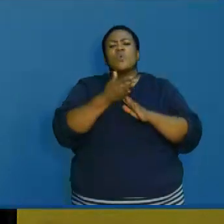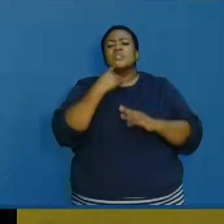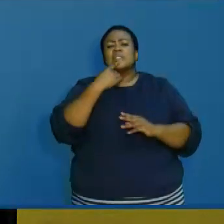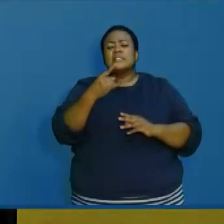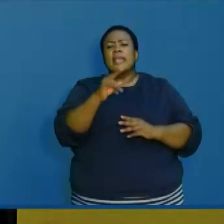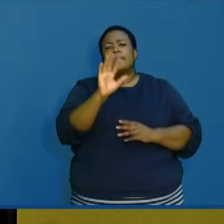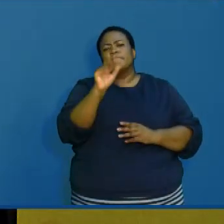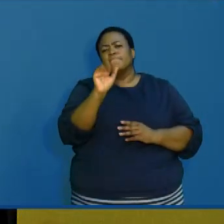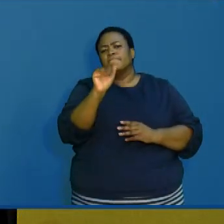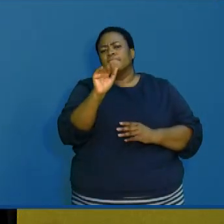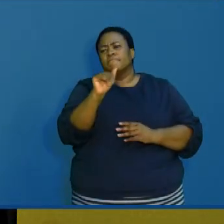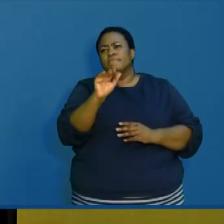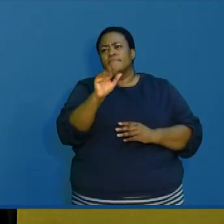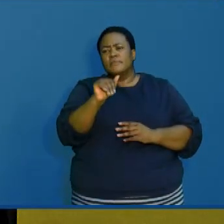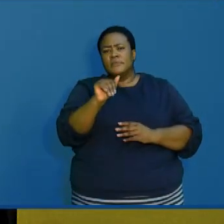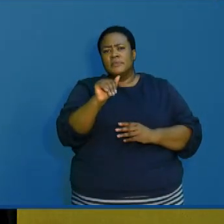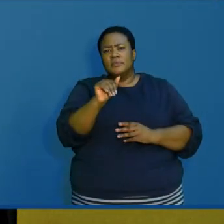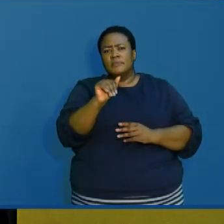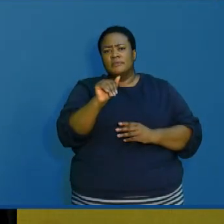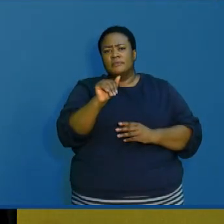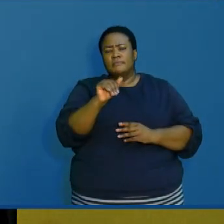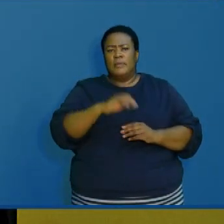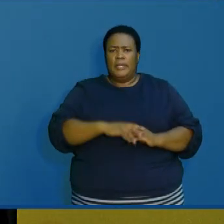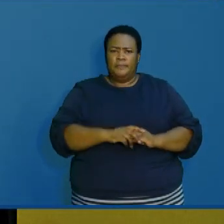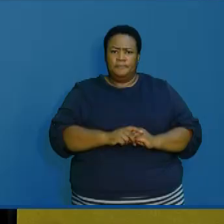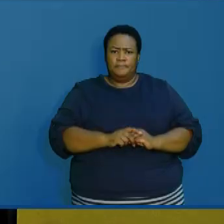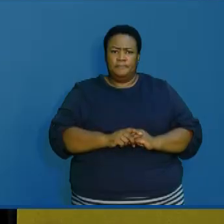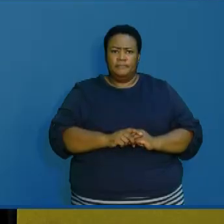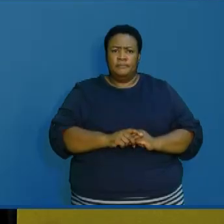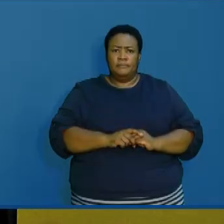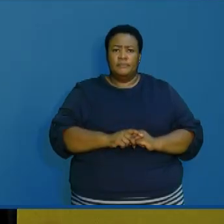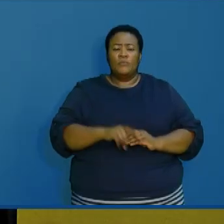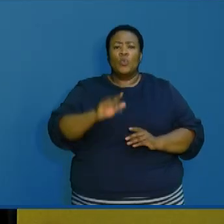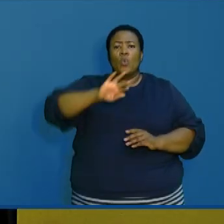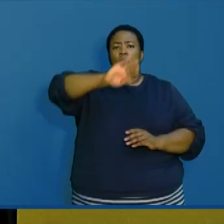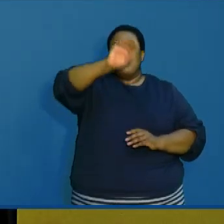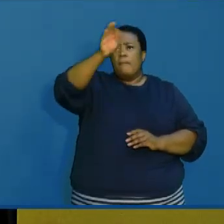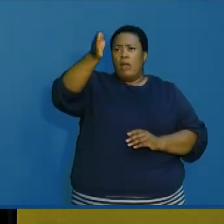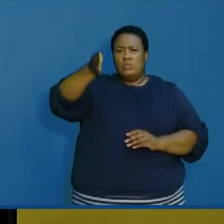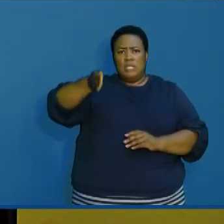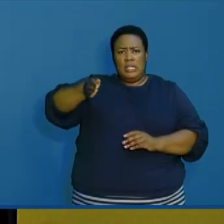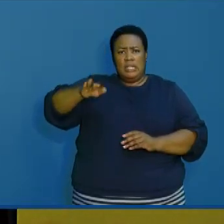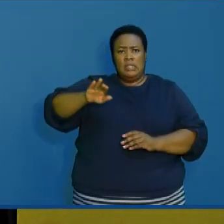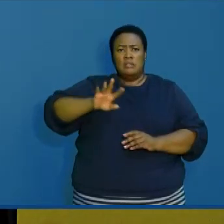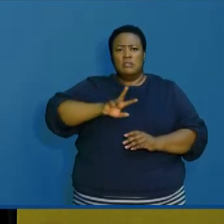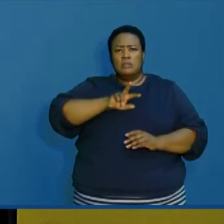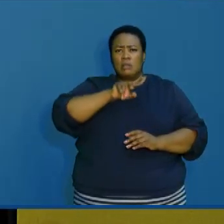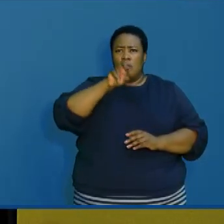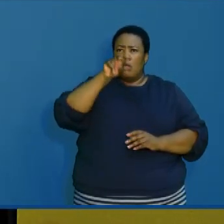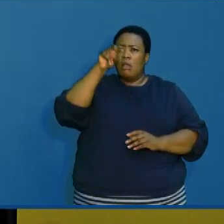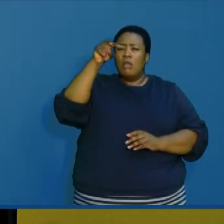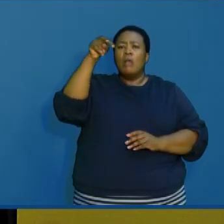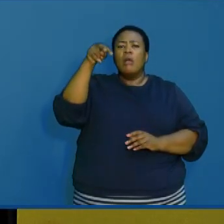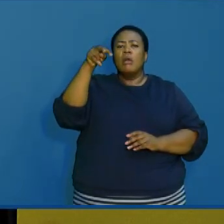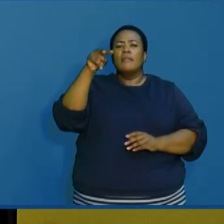M on top of Vapatsberg, on that mountain. So when she's standing there